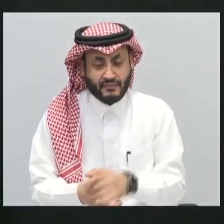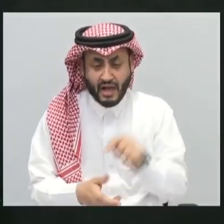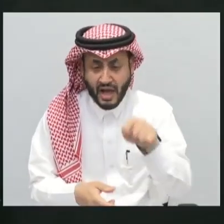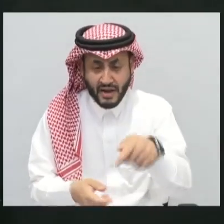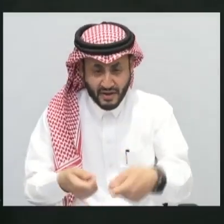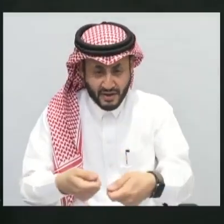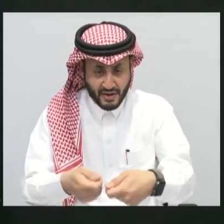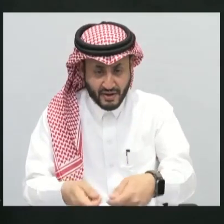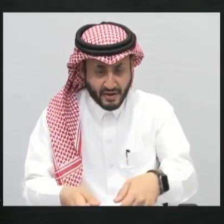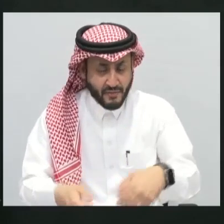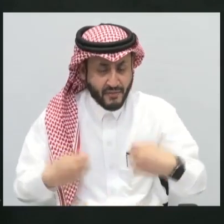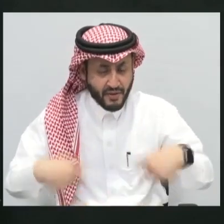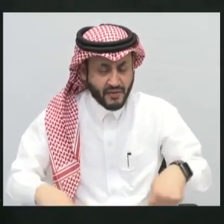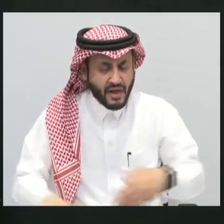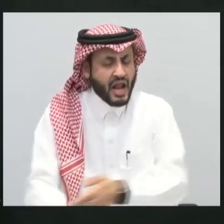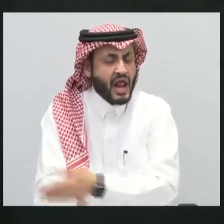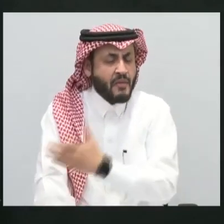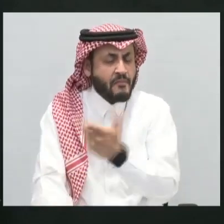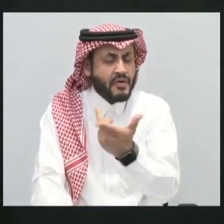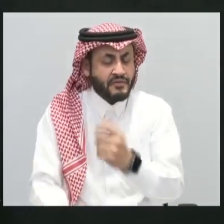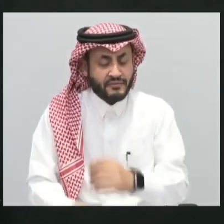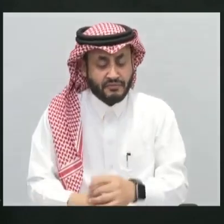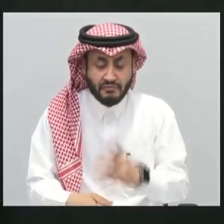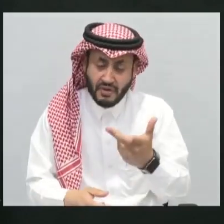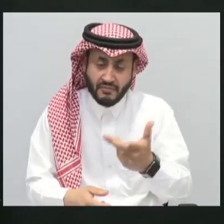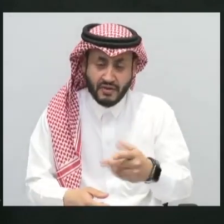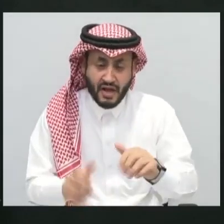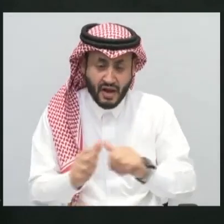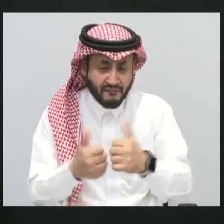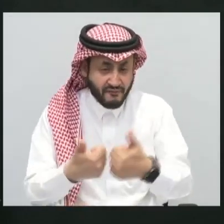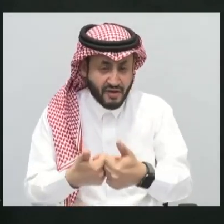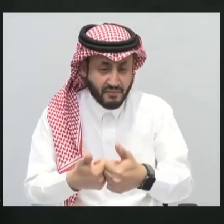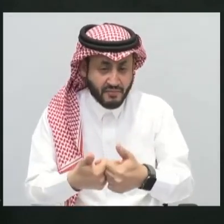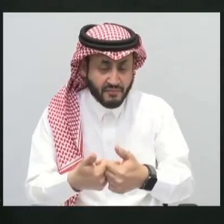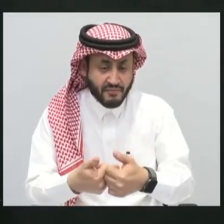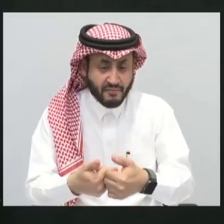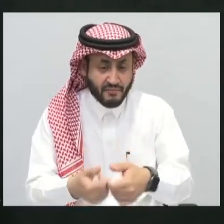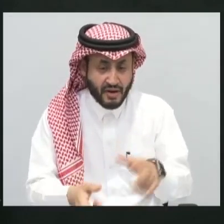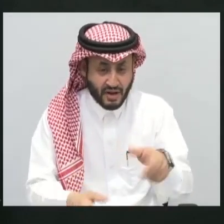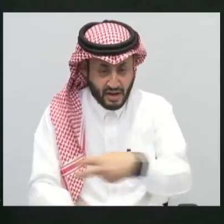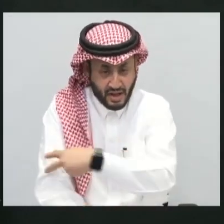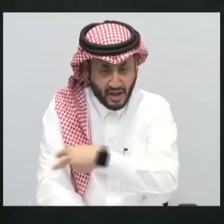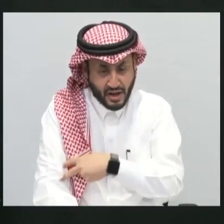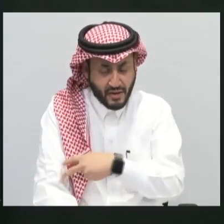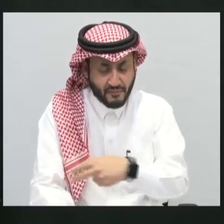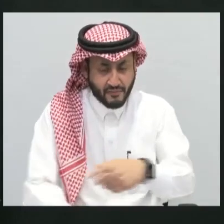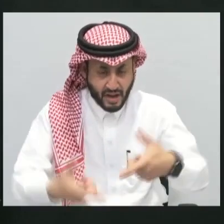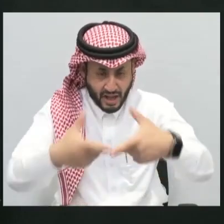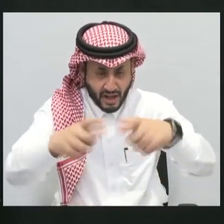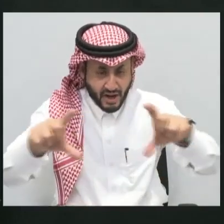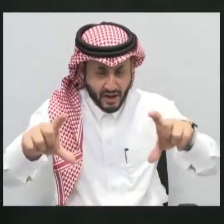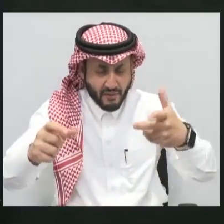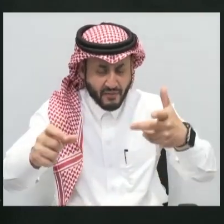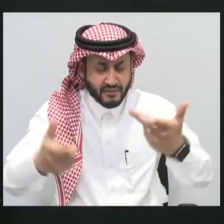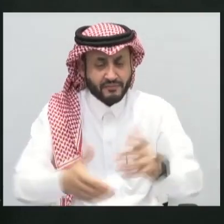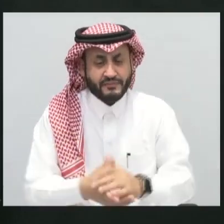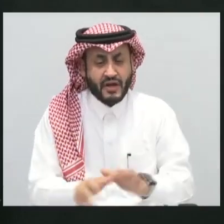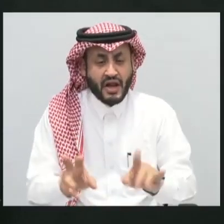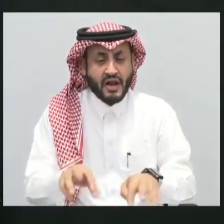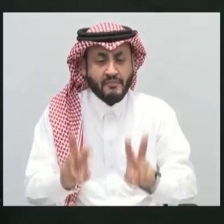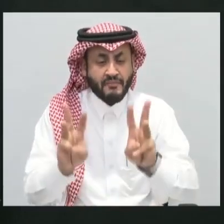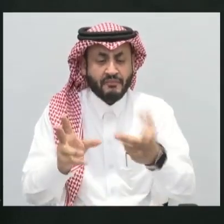so who helped them? So here we have salespeople, family, fashion, advertising, store website. So whatever the